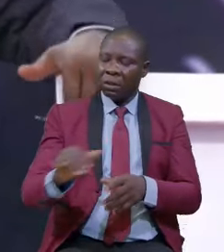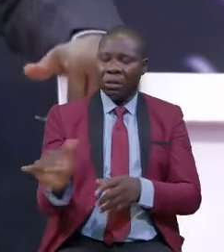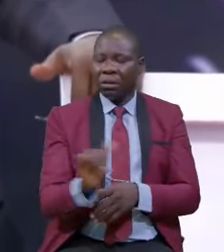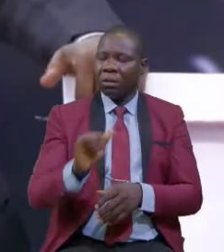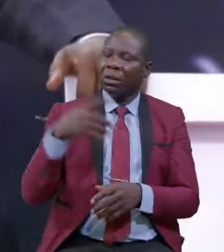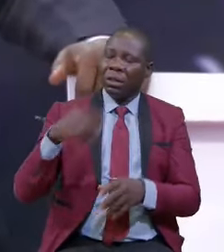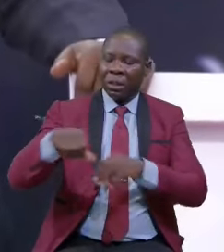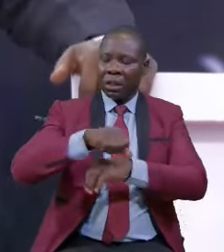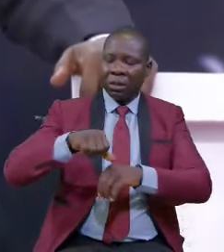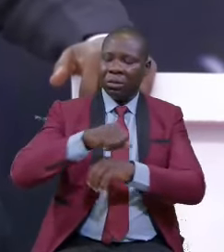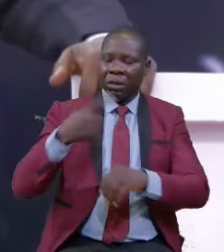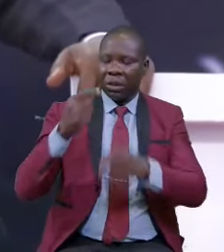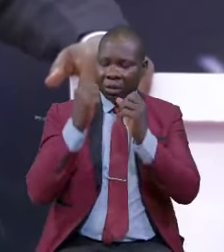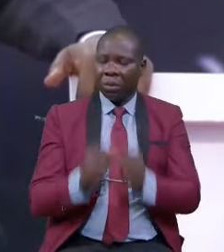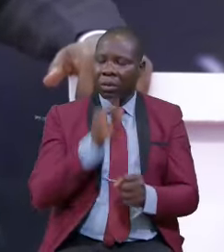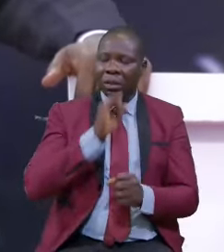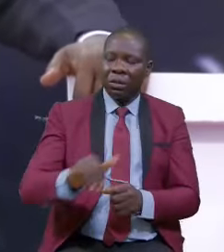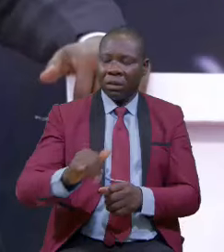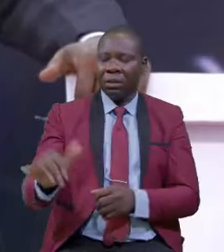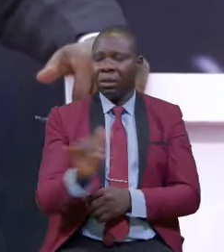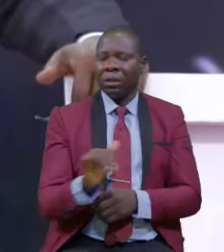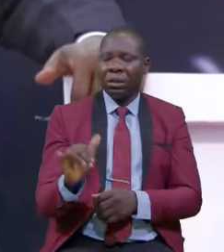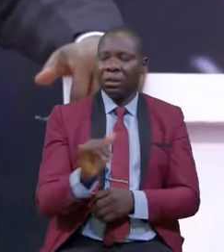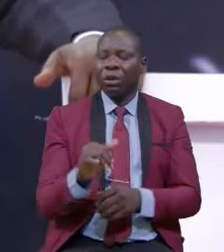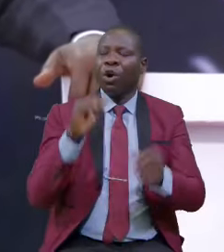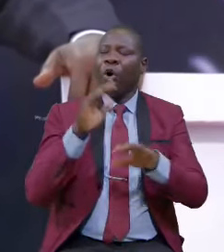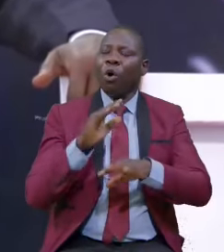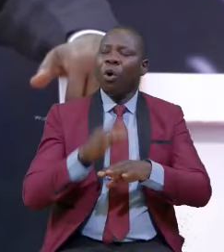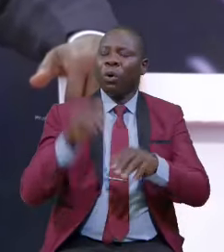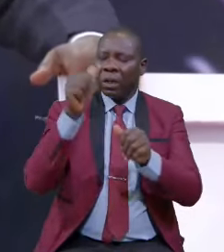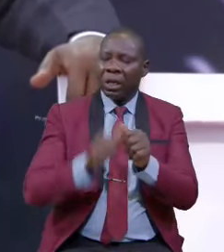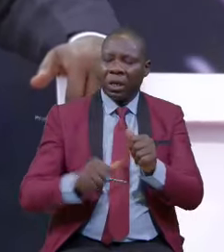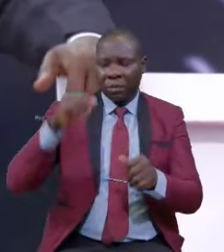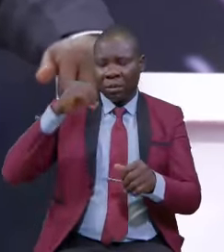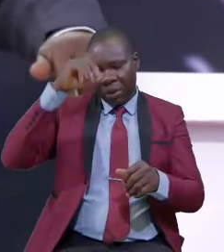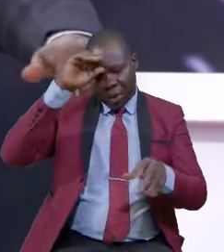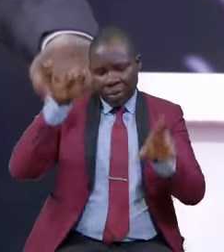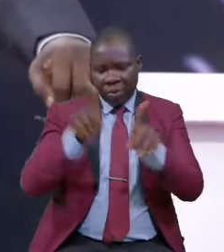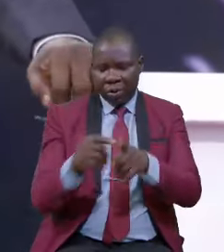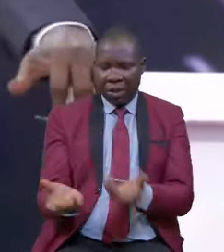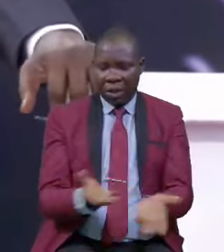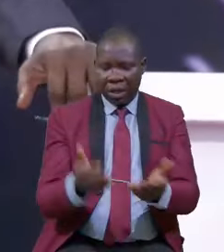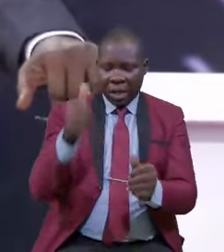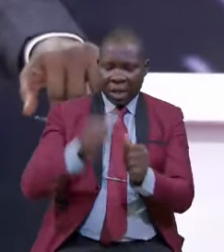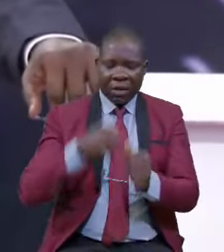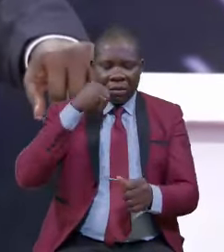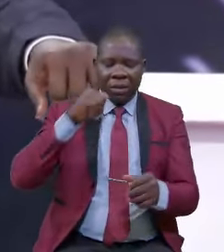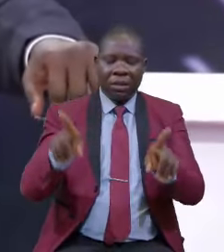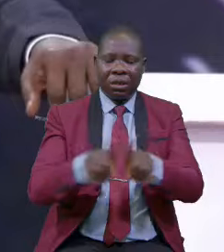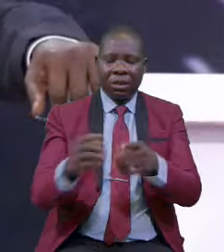is still the same on every brother here, every sister here. Do it